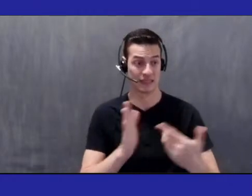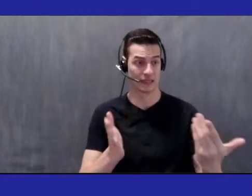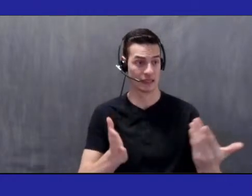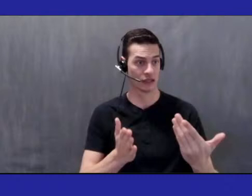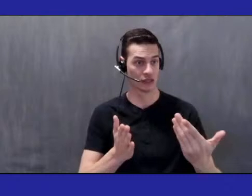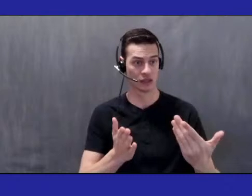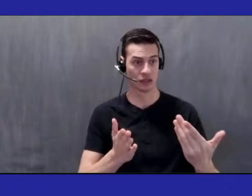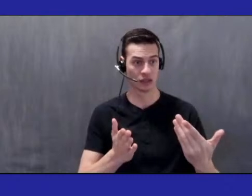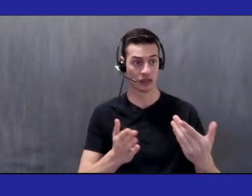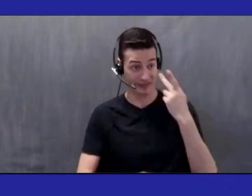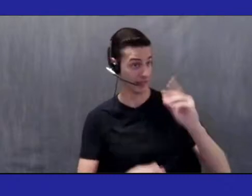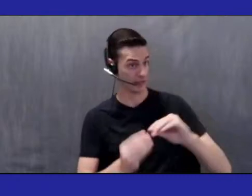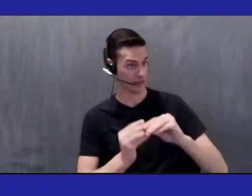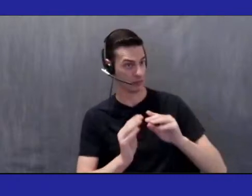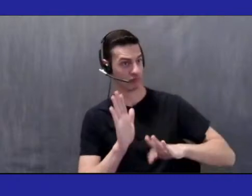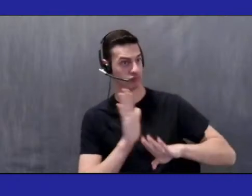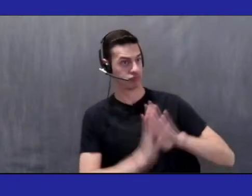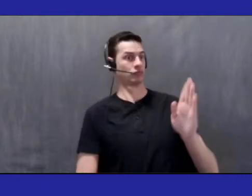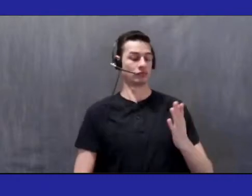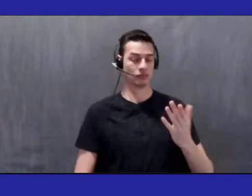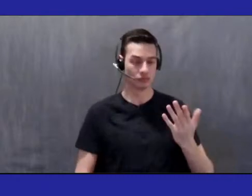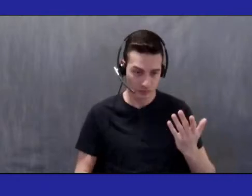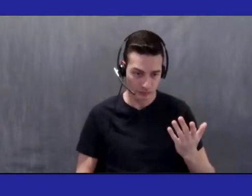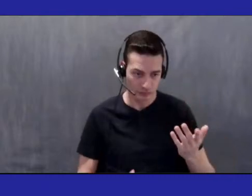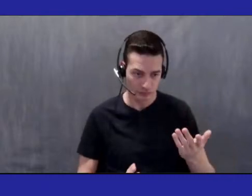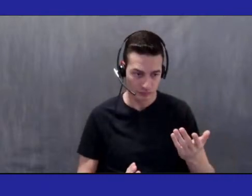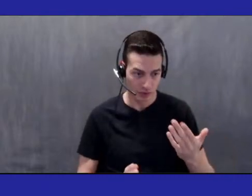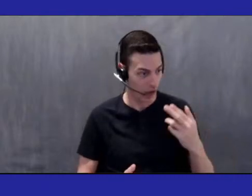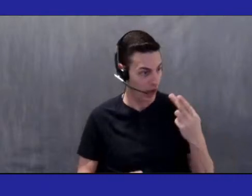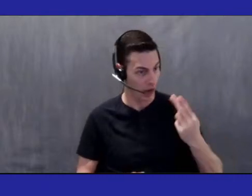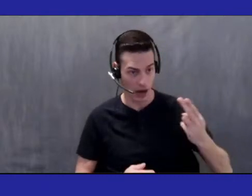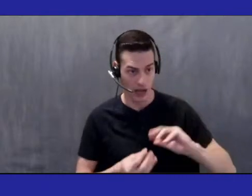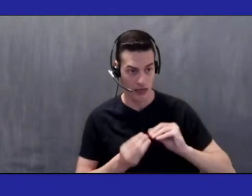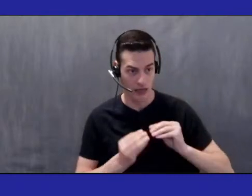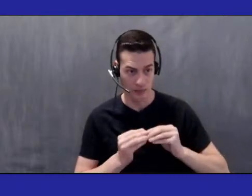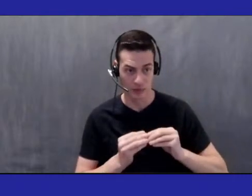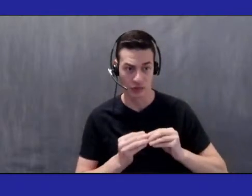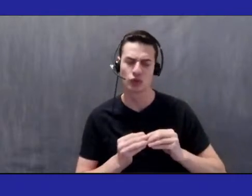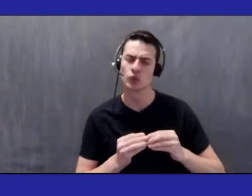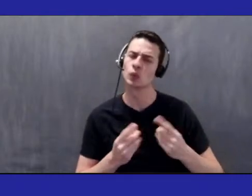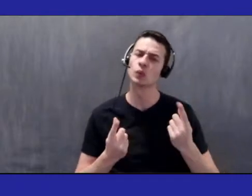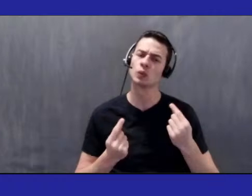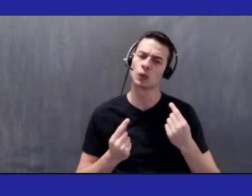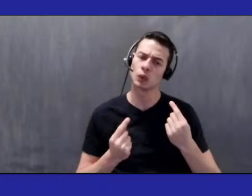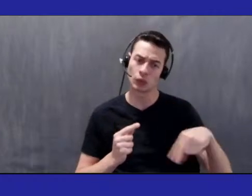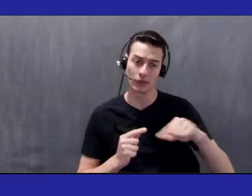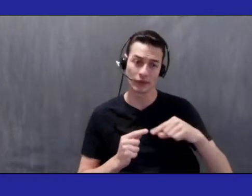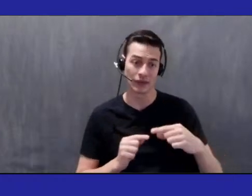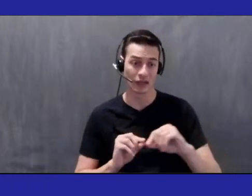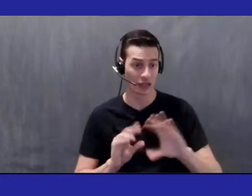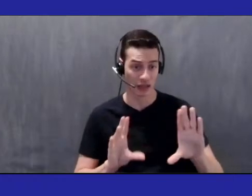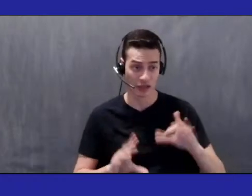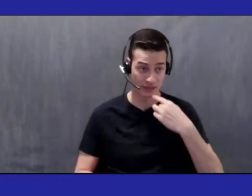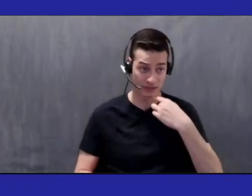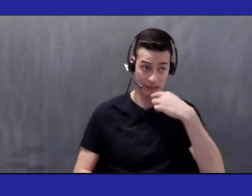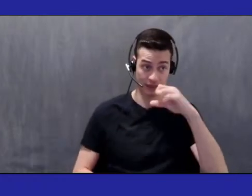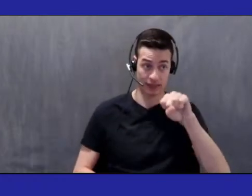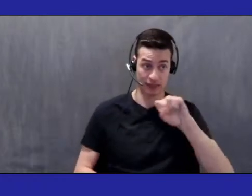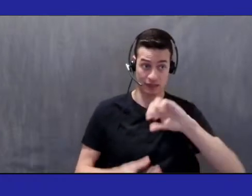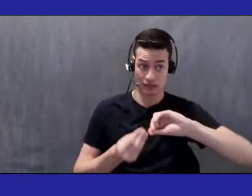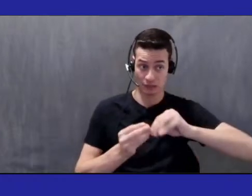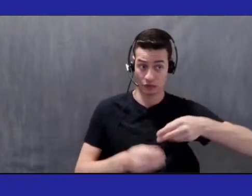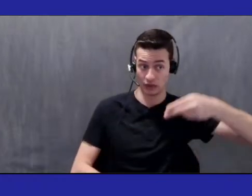gosh, look, this a high sexual harassment filings, like what's going on? So we're very clear to say, yes, the numbers are